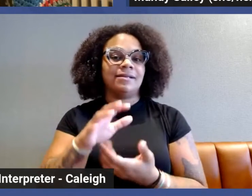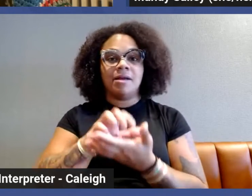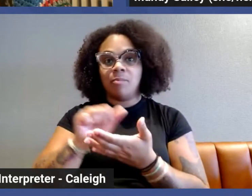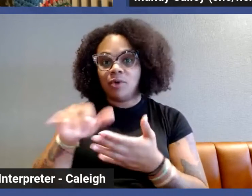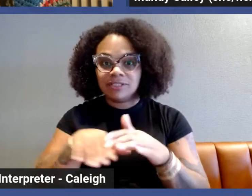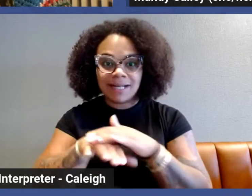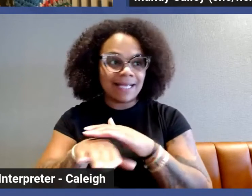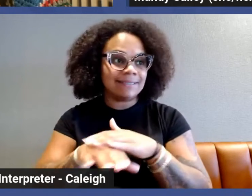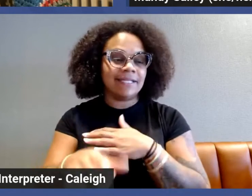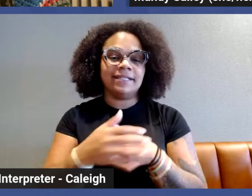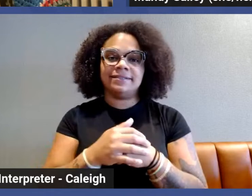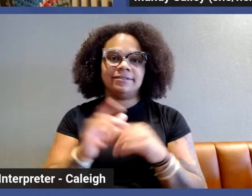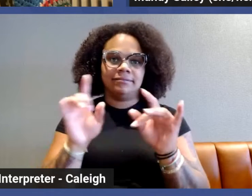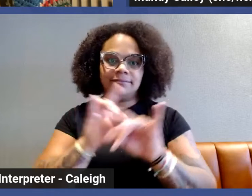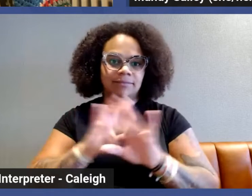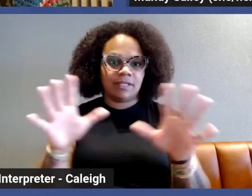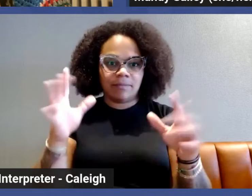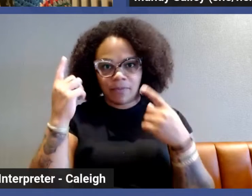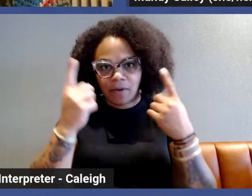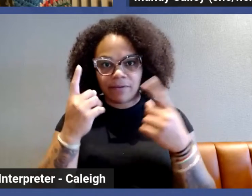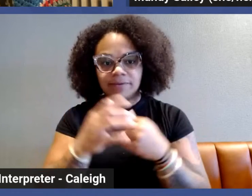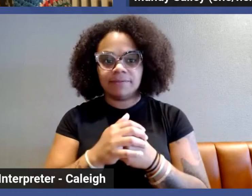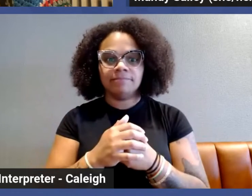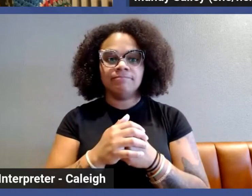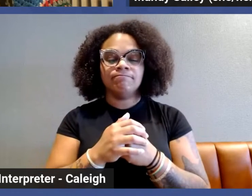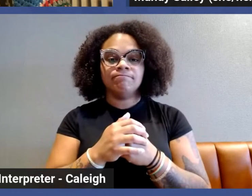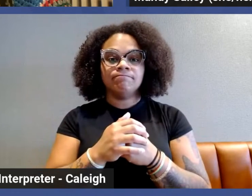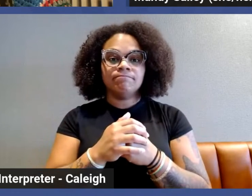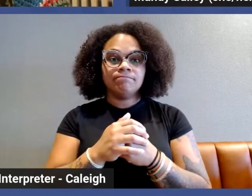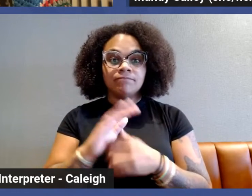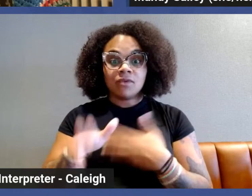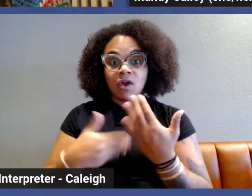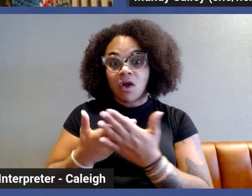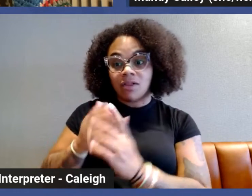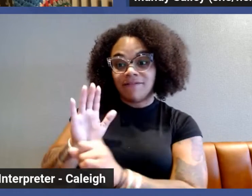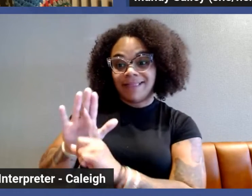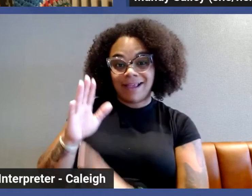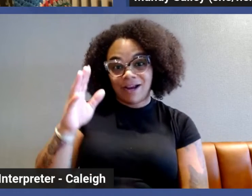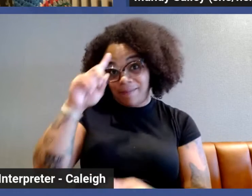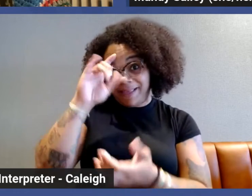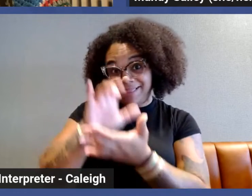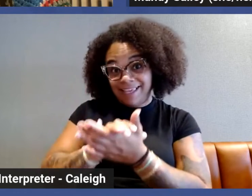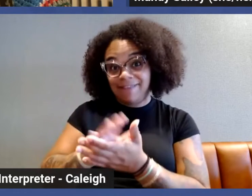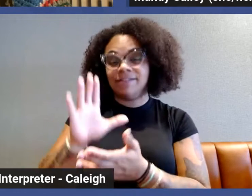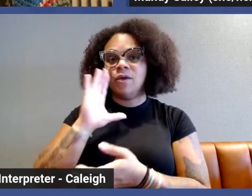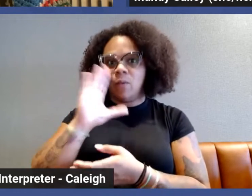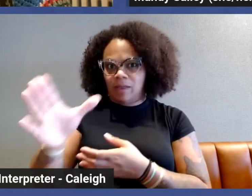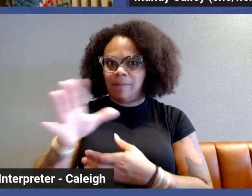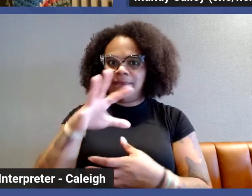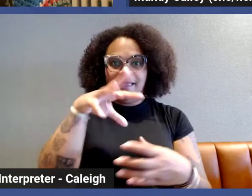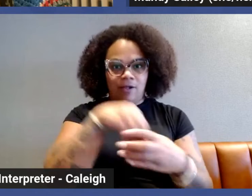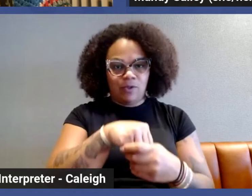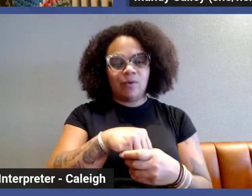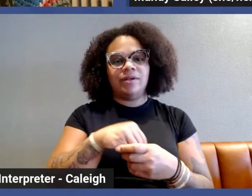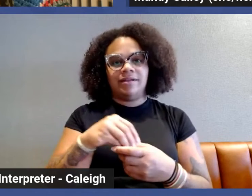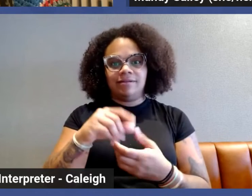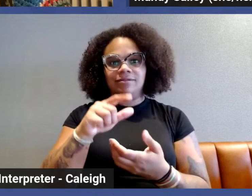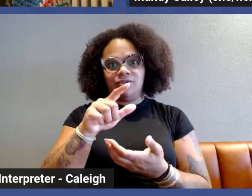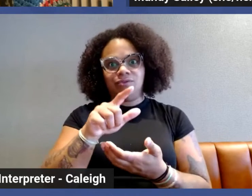and um all of these beliefs I think are going to be baked into legislation very